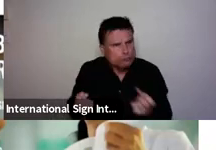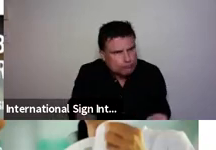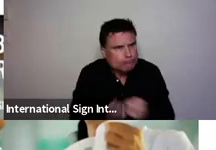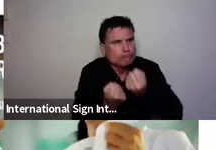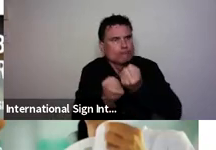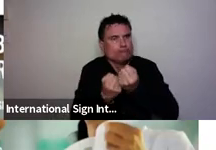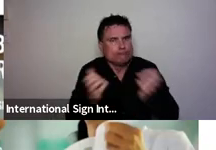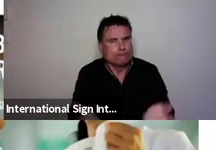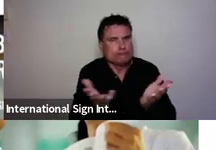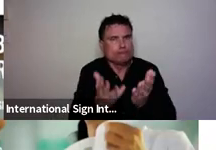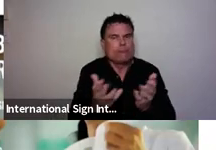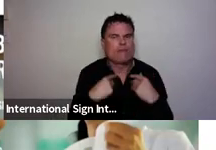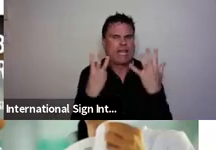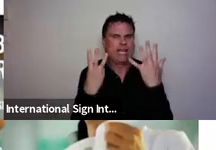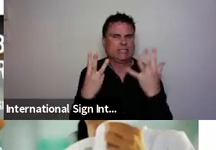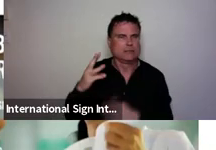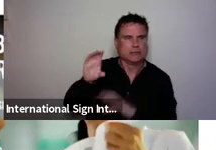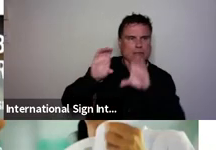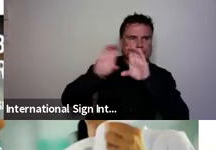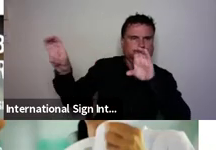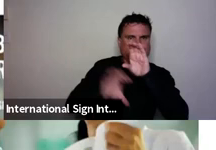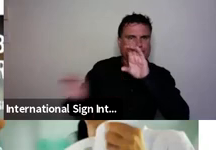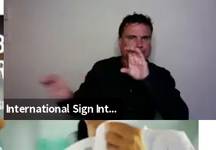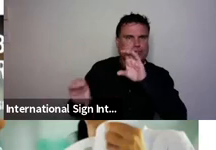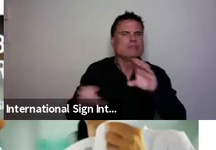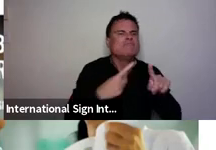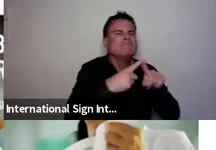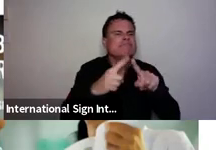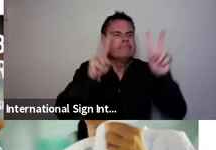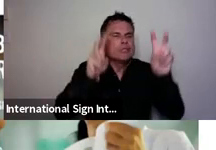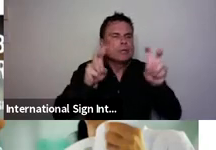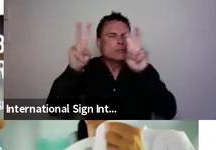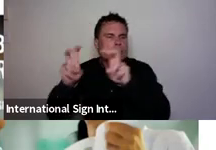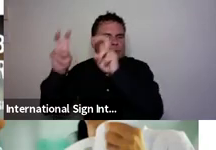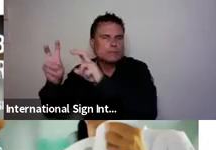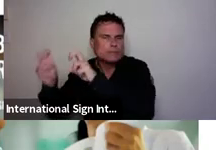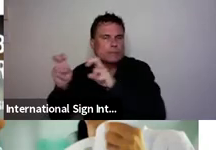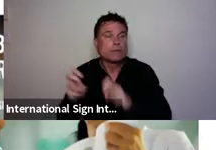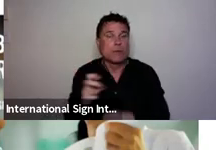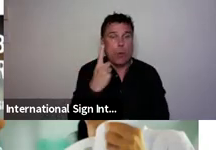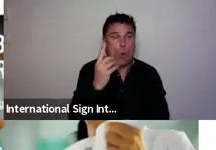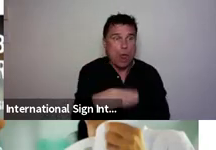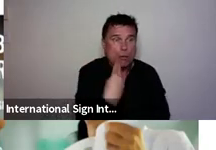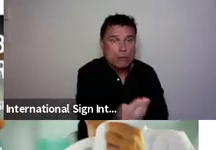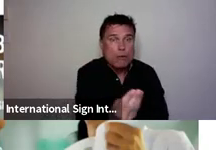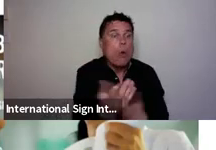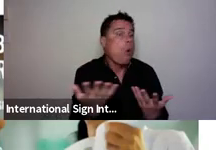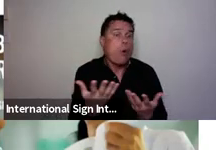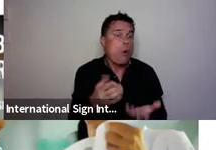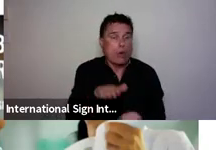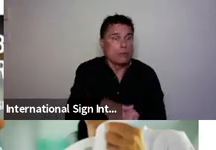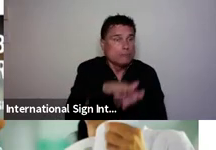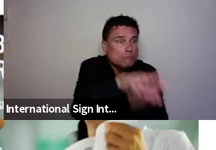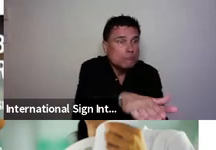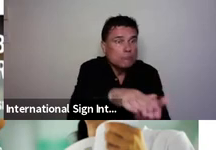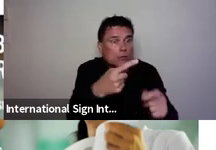different issues and can really be used as a package or on their own. One of the areas which is critical for us and